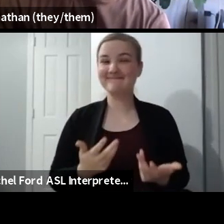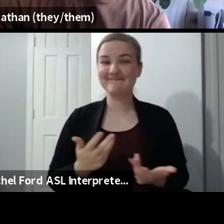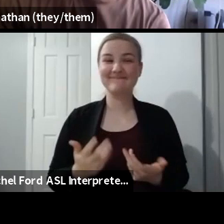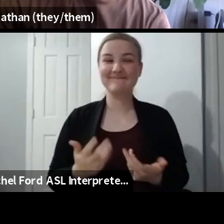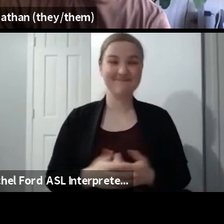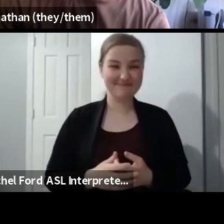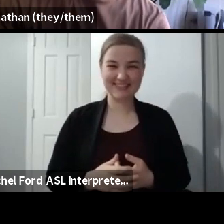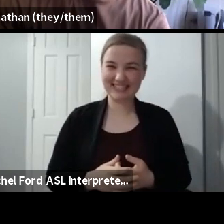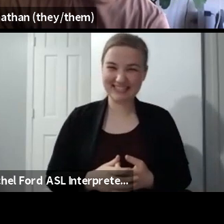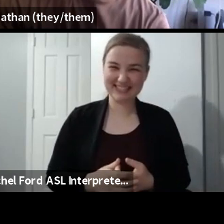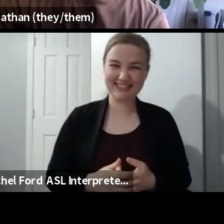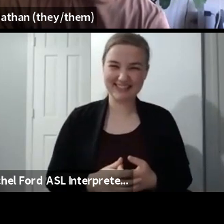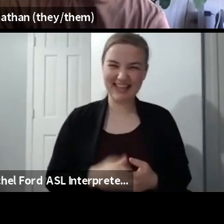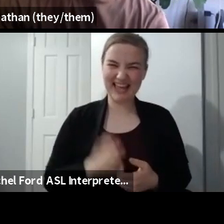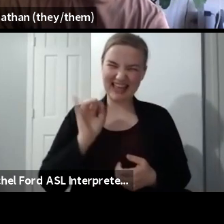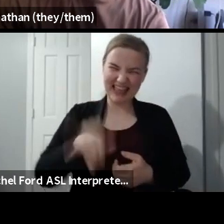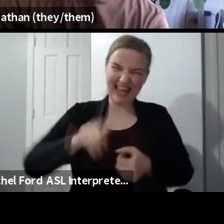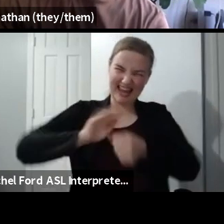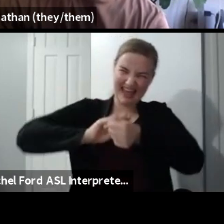This excess,